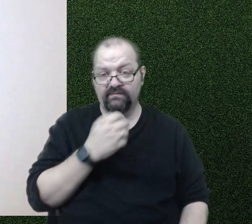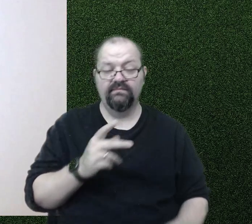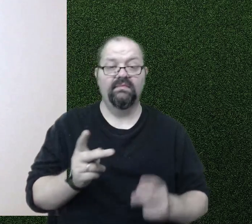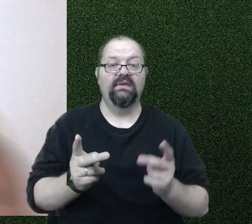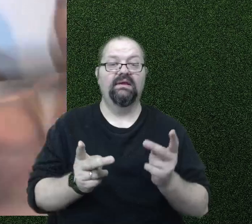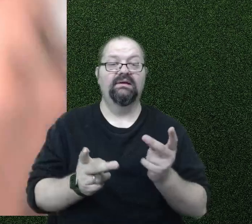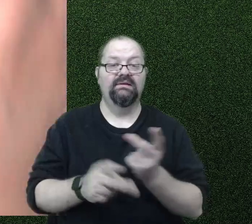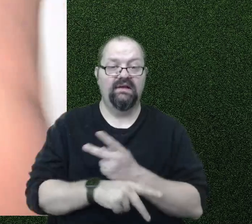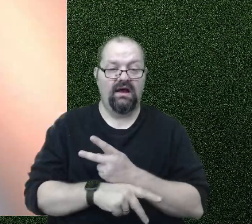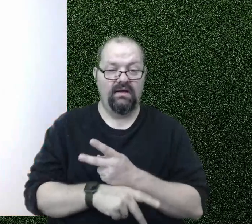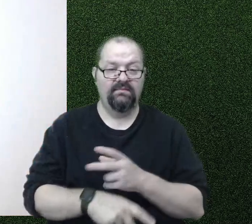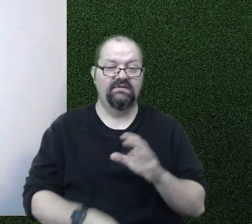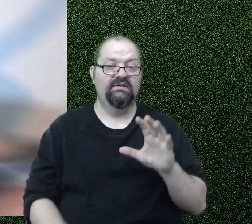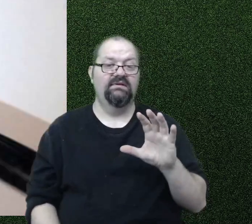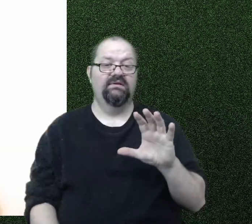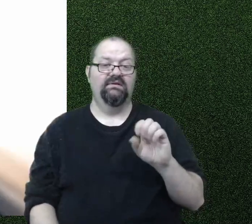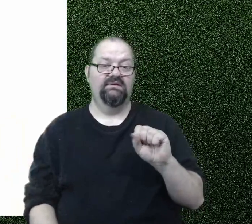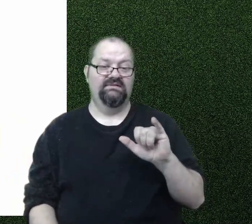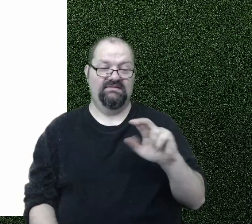times sine of 59.